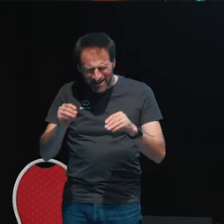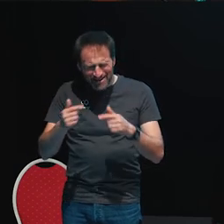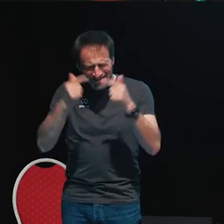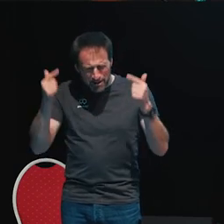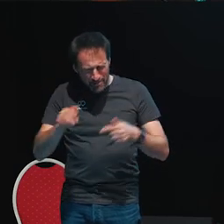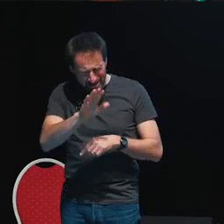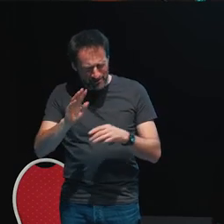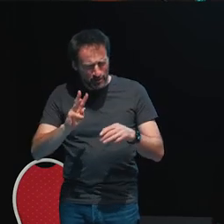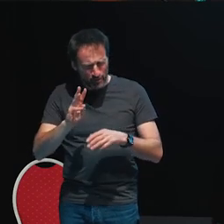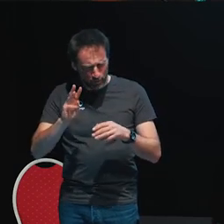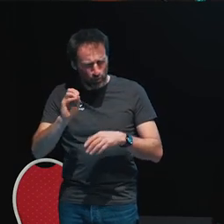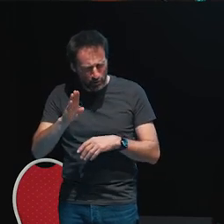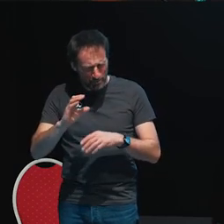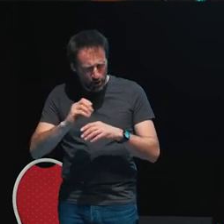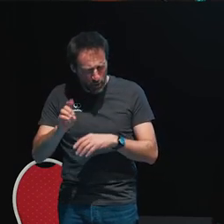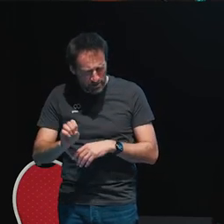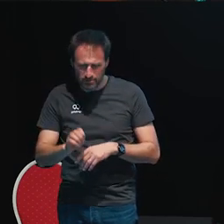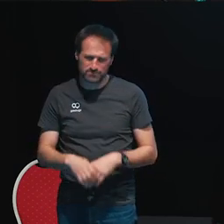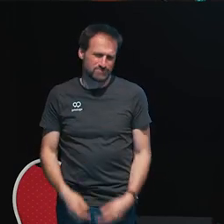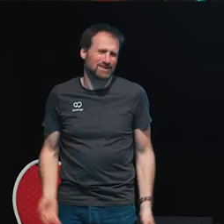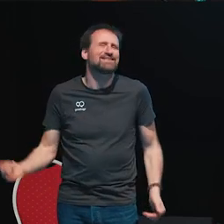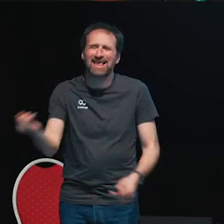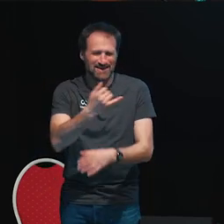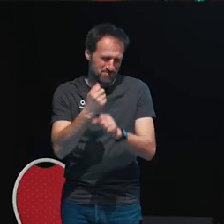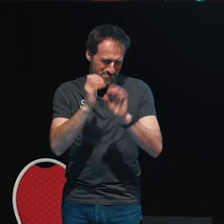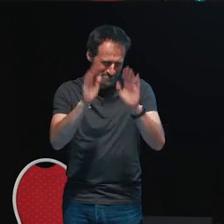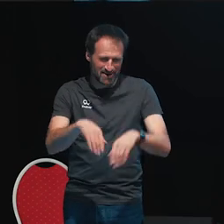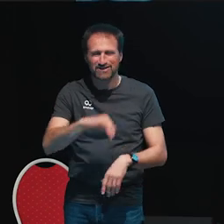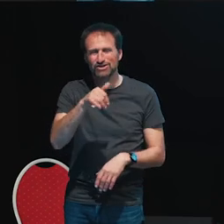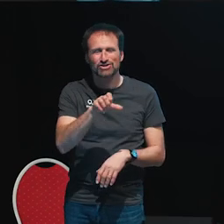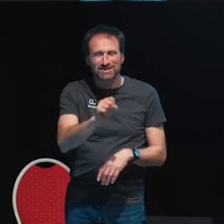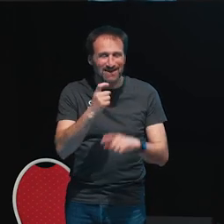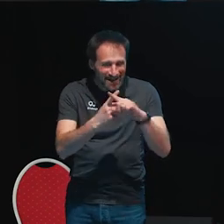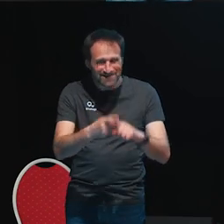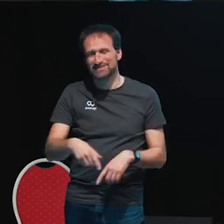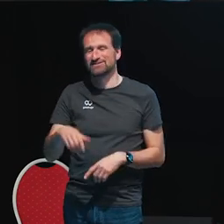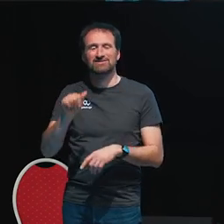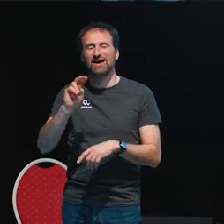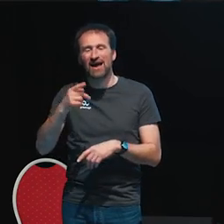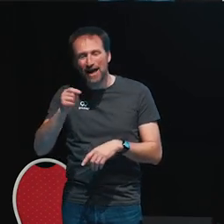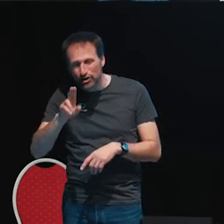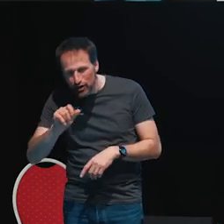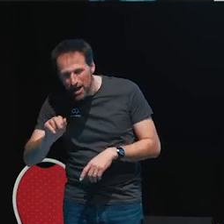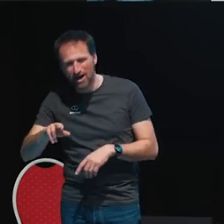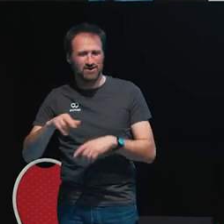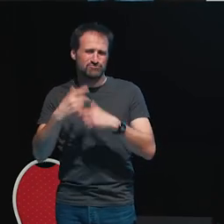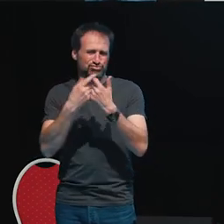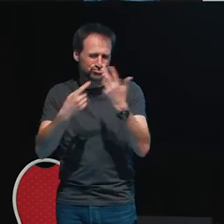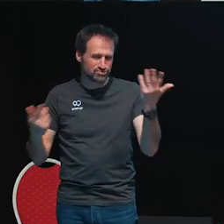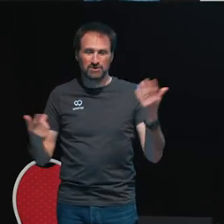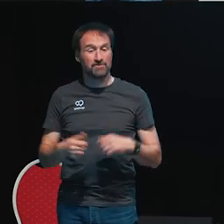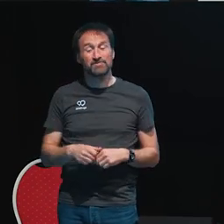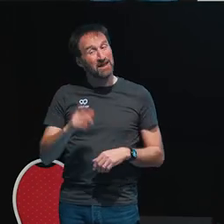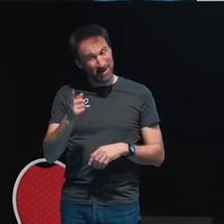You do. All hands can be raised. JSX, Angular templates, Vue. Templating, what is a template's purpose?